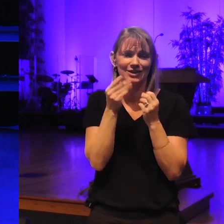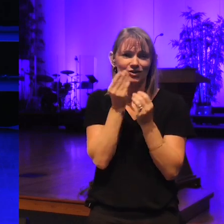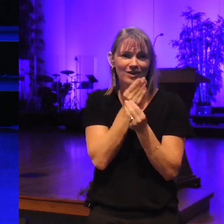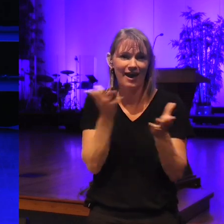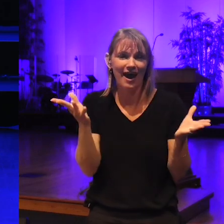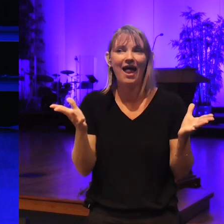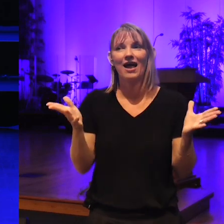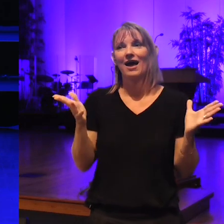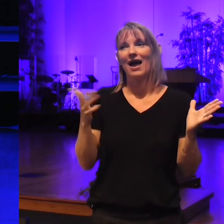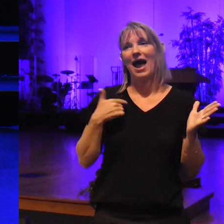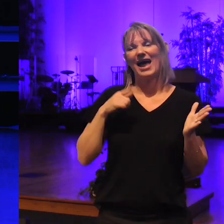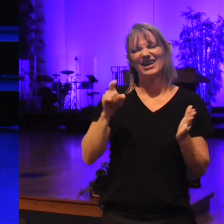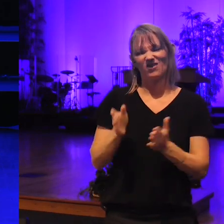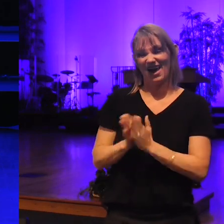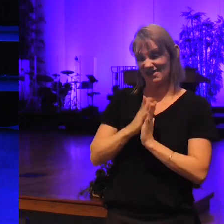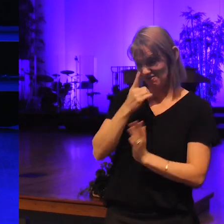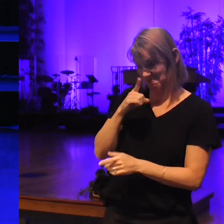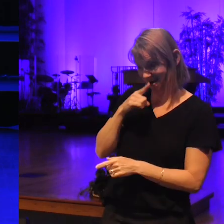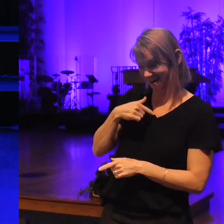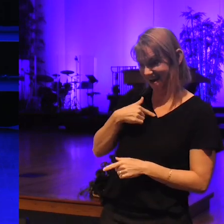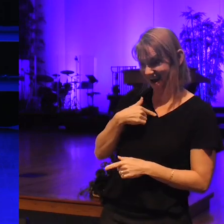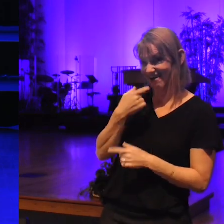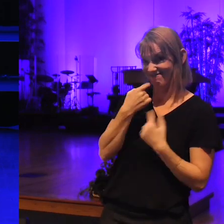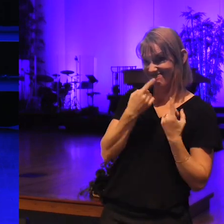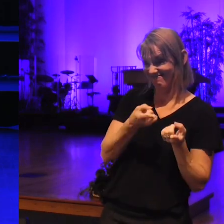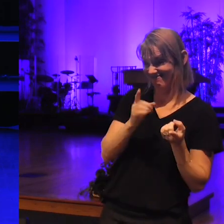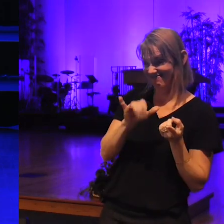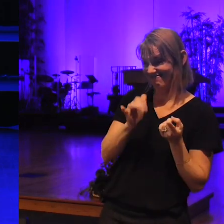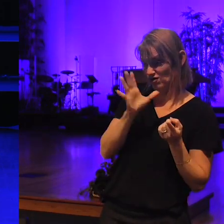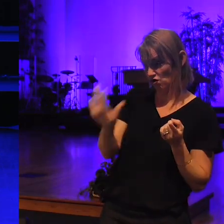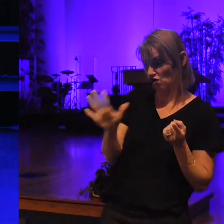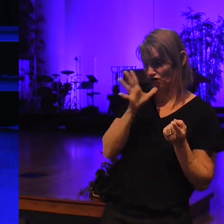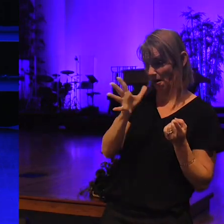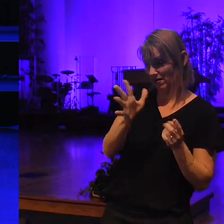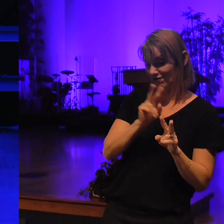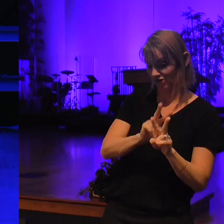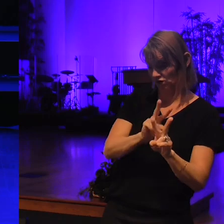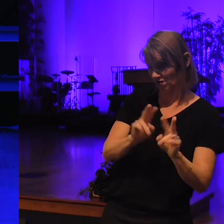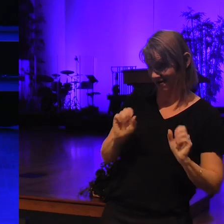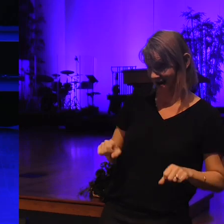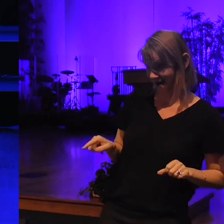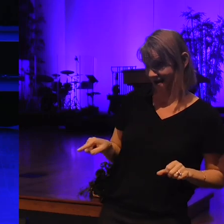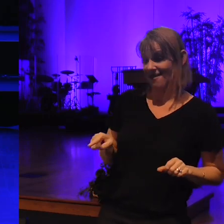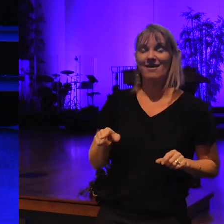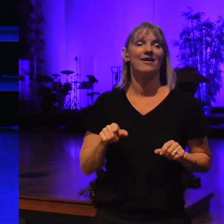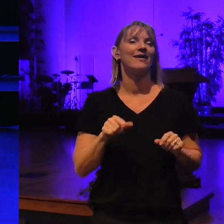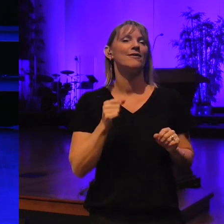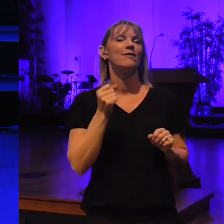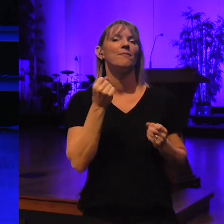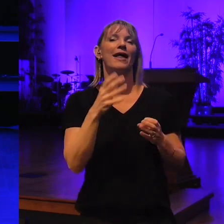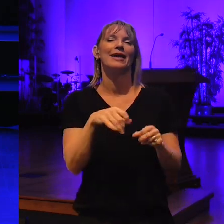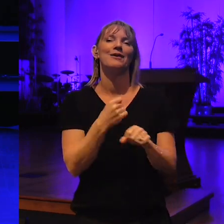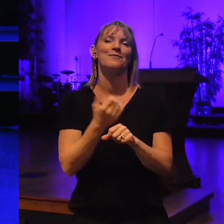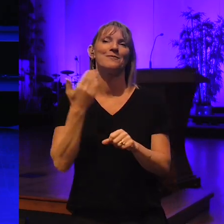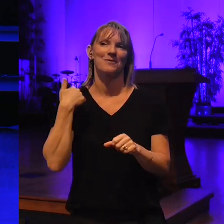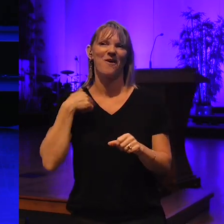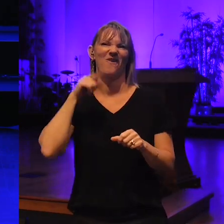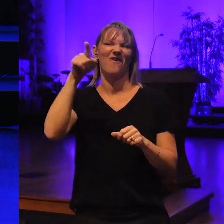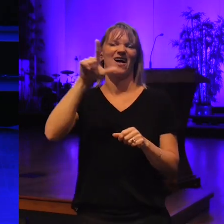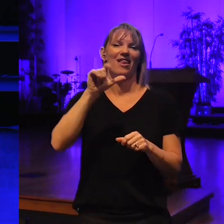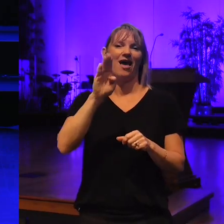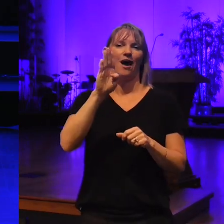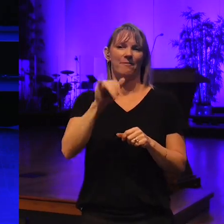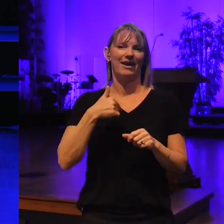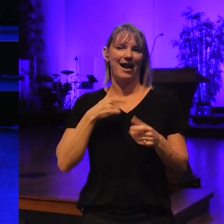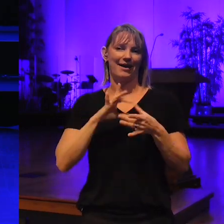I had to ask his permission if I could share it at Grandma's service. Many years ago now, I was out in the lobby. I had shared